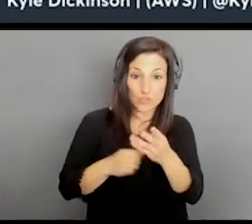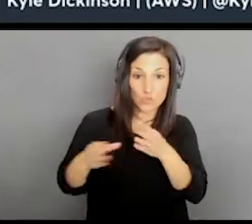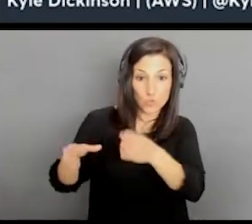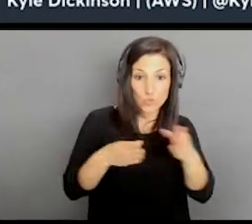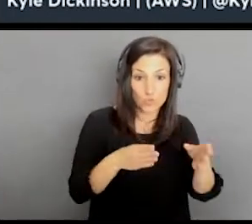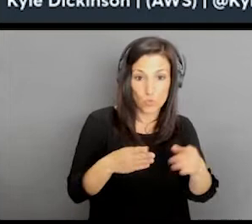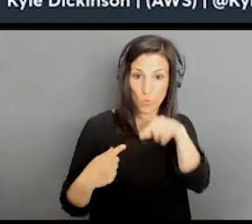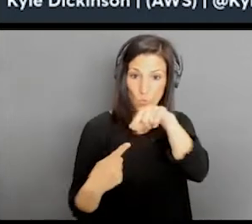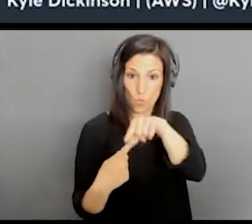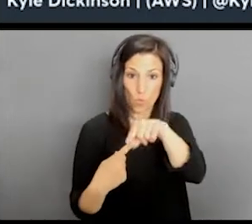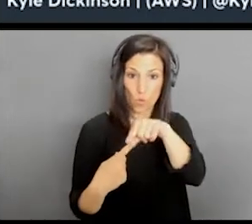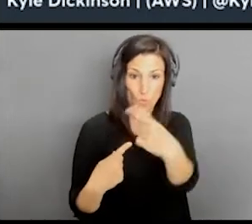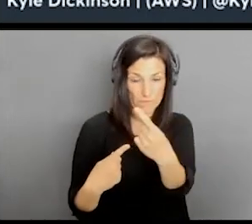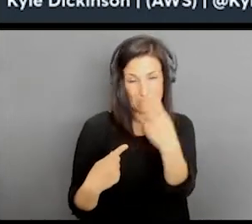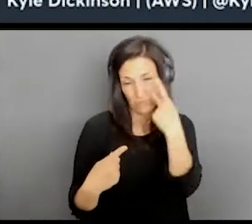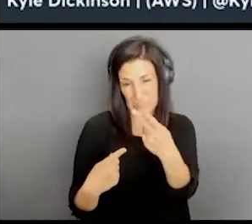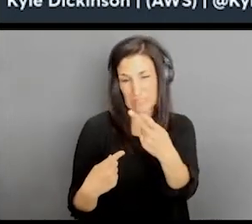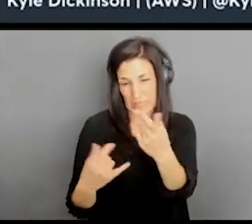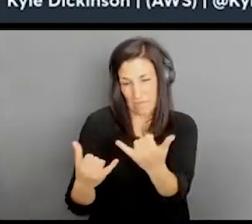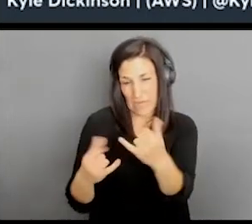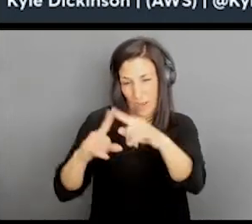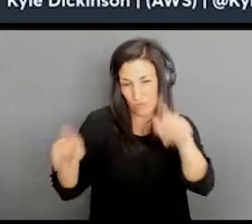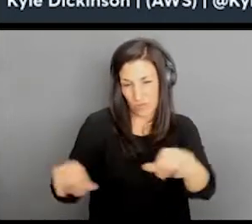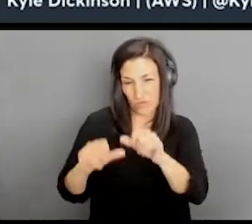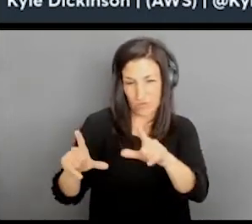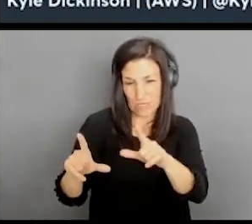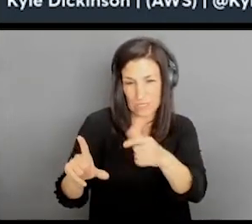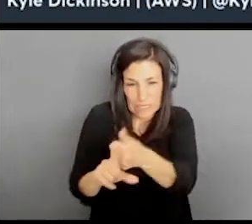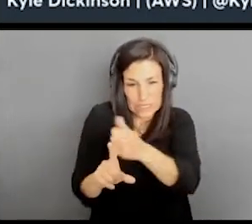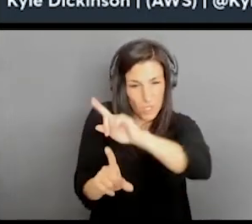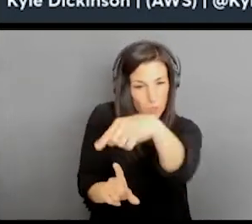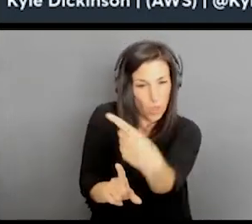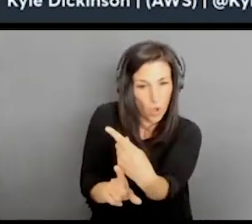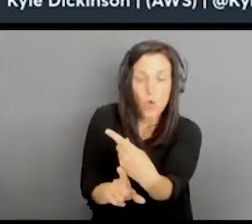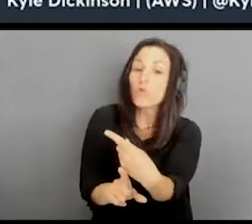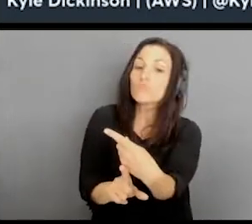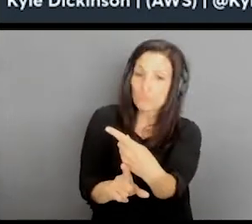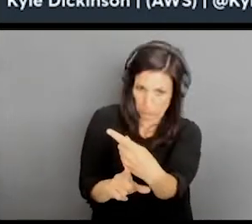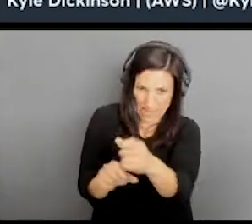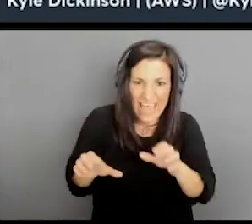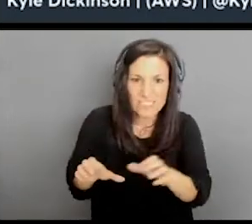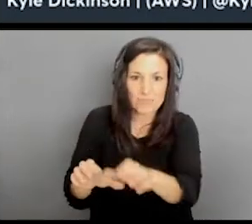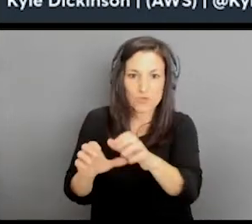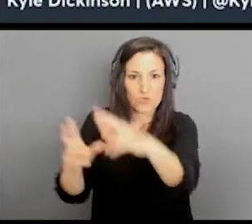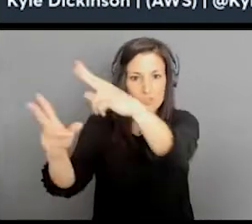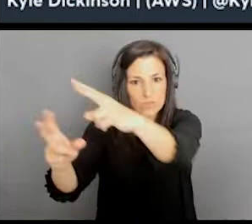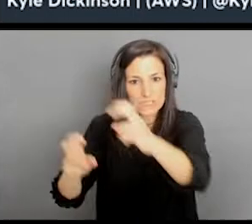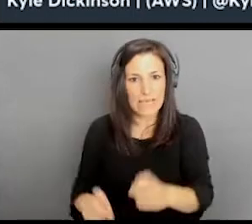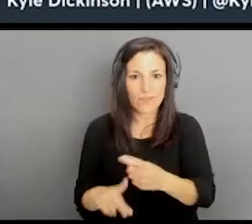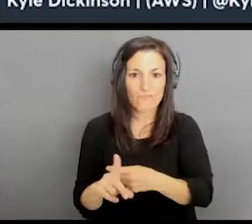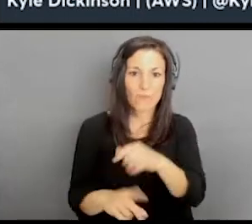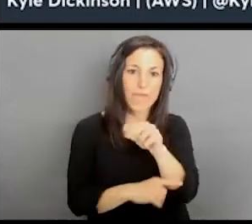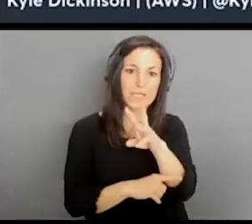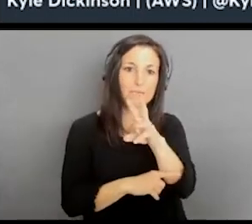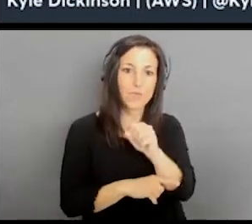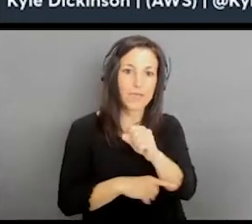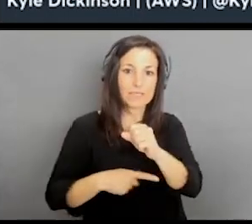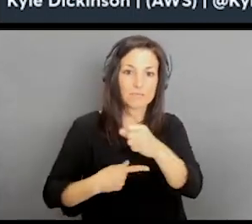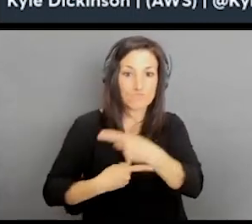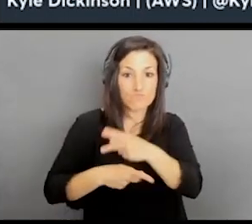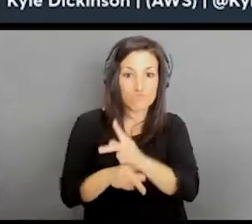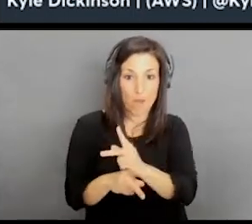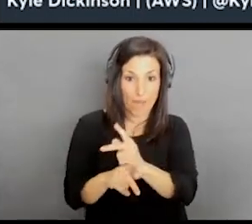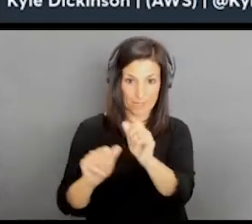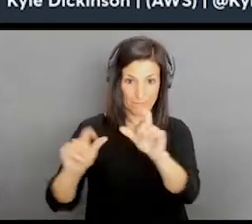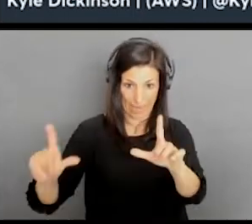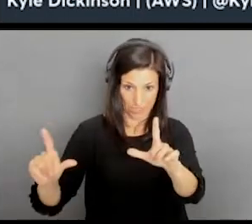is the standalone kind of executable tool that you can download from our AWS profile, from our AWS product page. And the other version